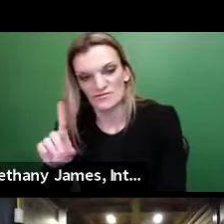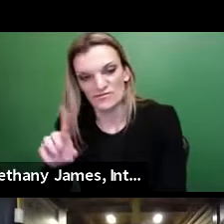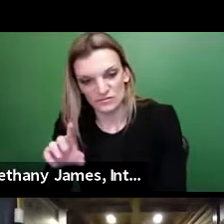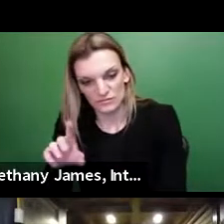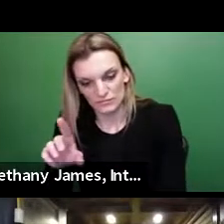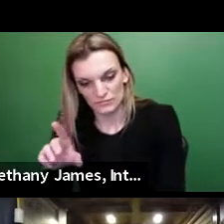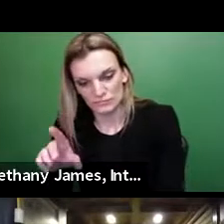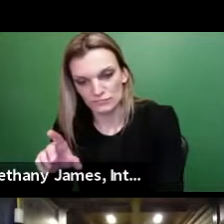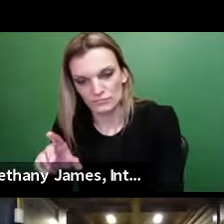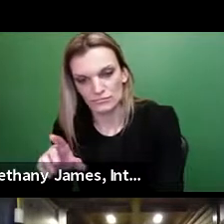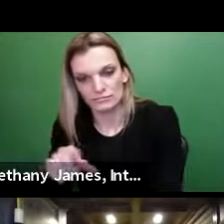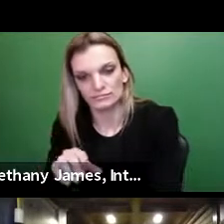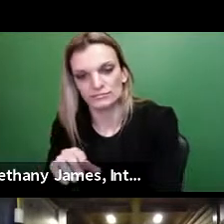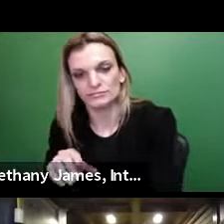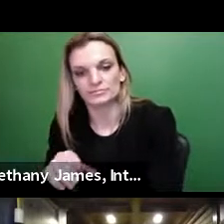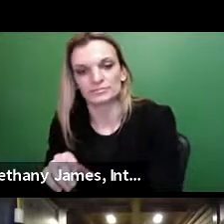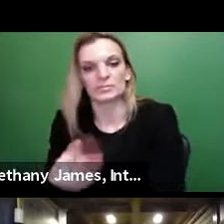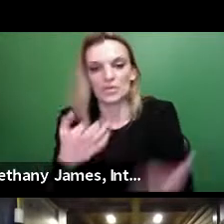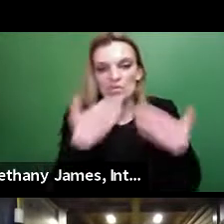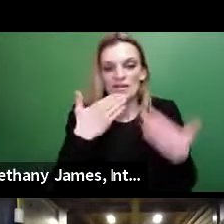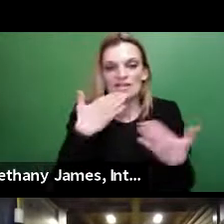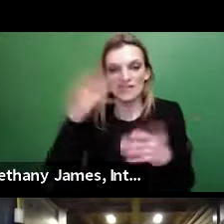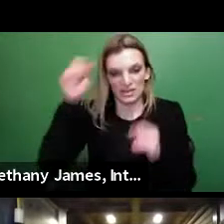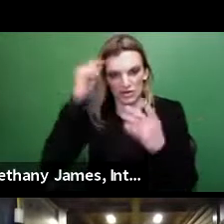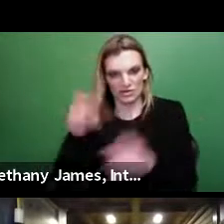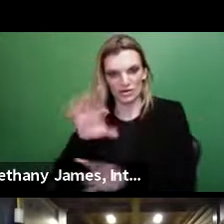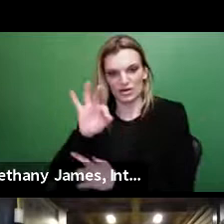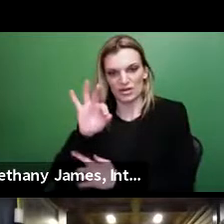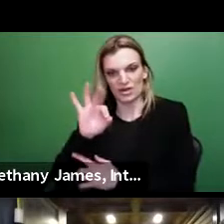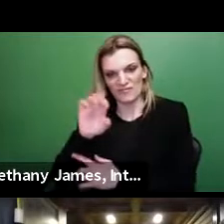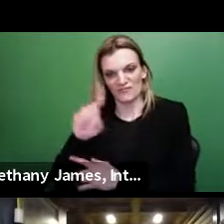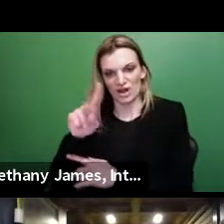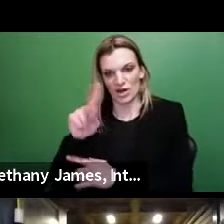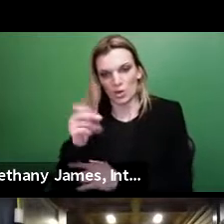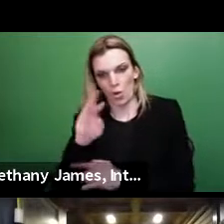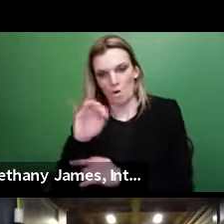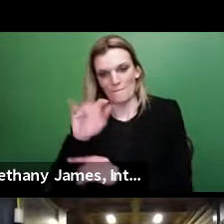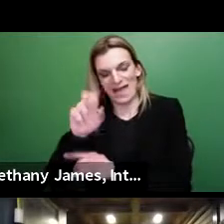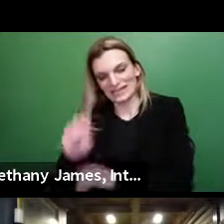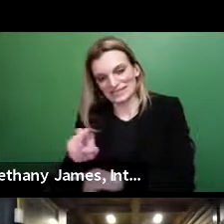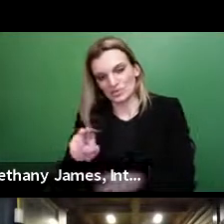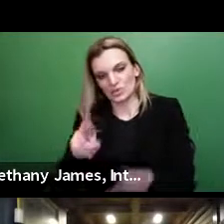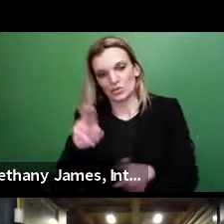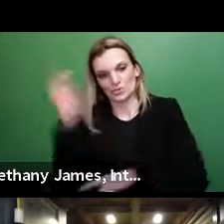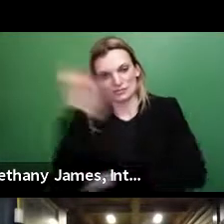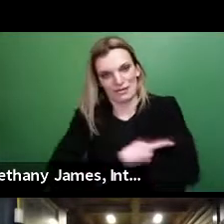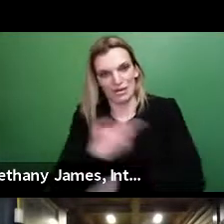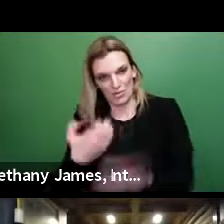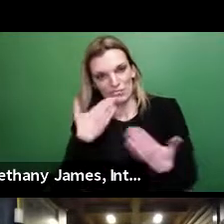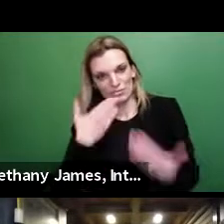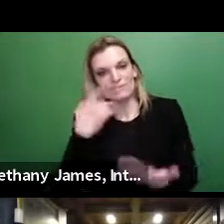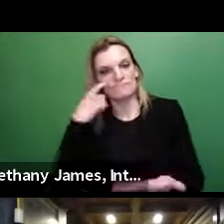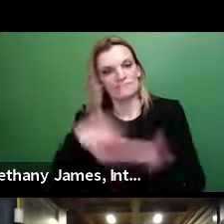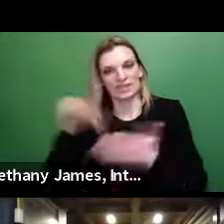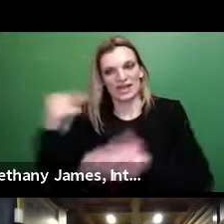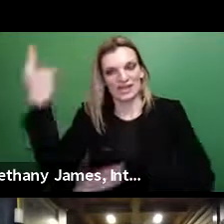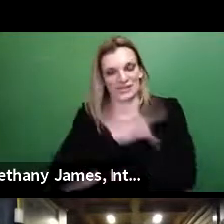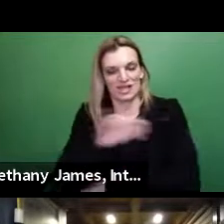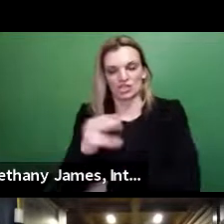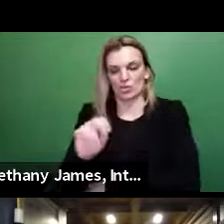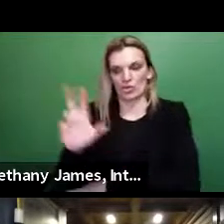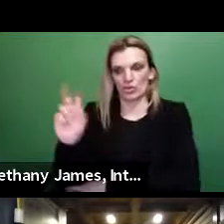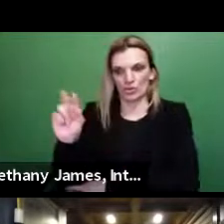like to thank Governor Whitmer for announcing January 30th as Fred Korematsu Day. And